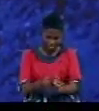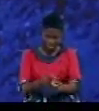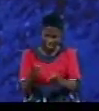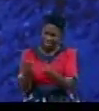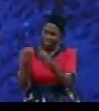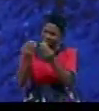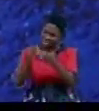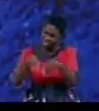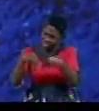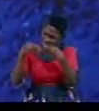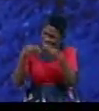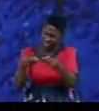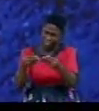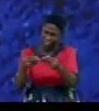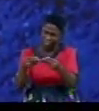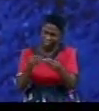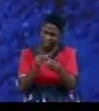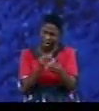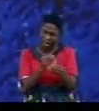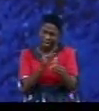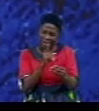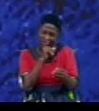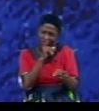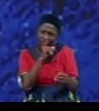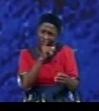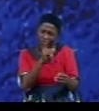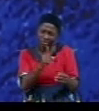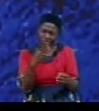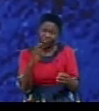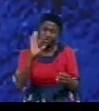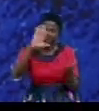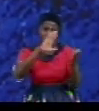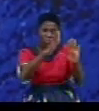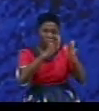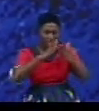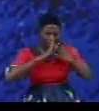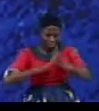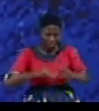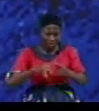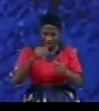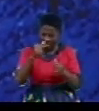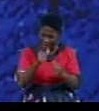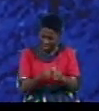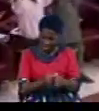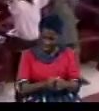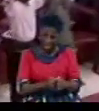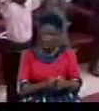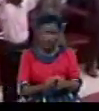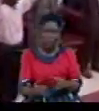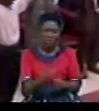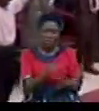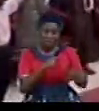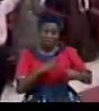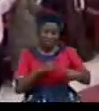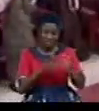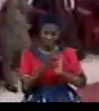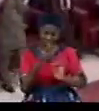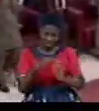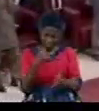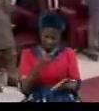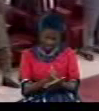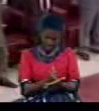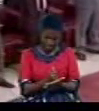Assurance of your presence of your peace to everyone's heart in Jesus name